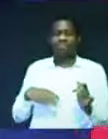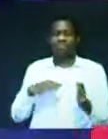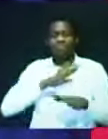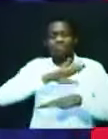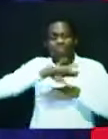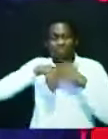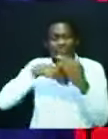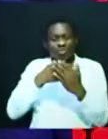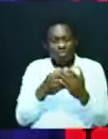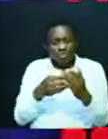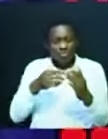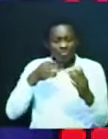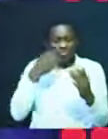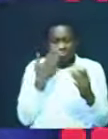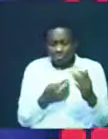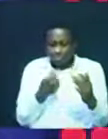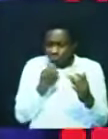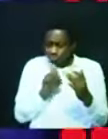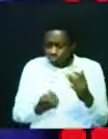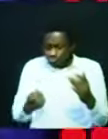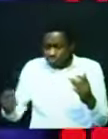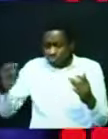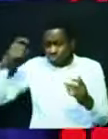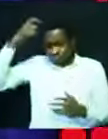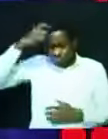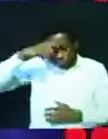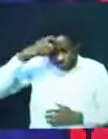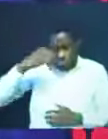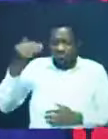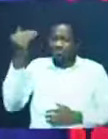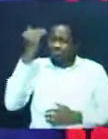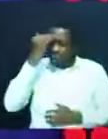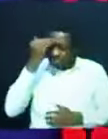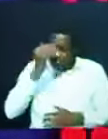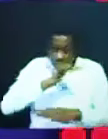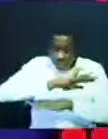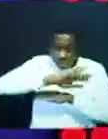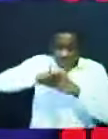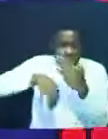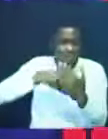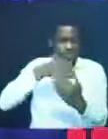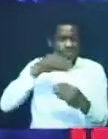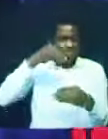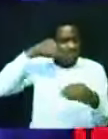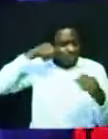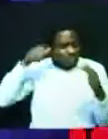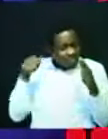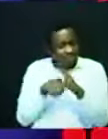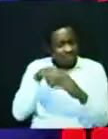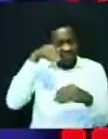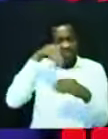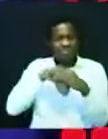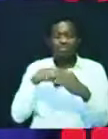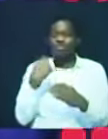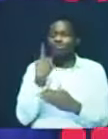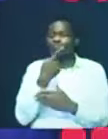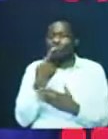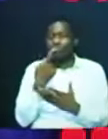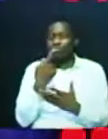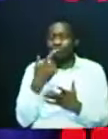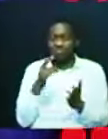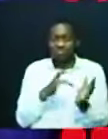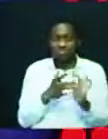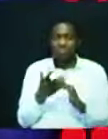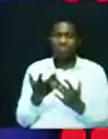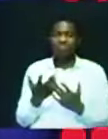all the treasures of wisdom and knowledge. Ni mu ene wode nyansa ene nimdie nyina asie. It is not compatible to be